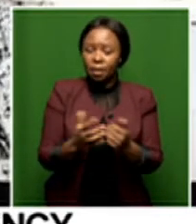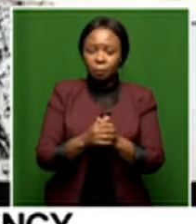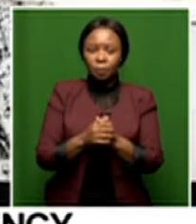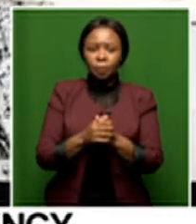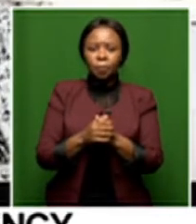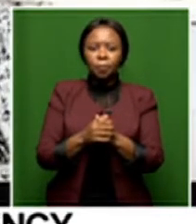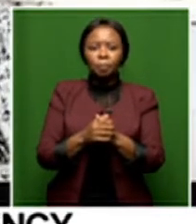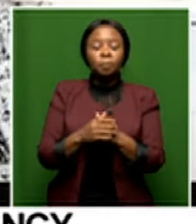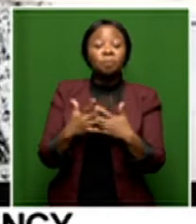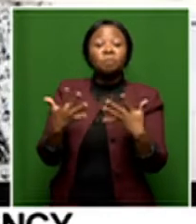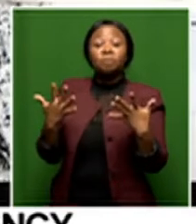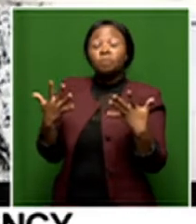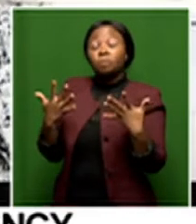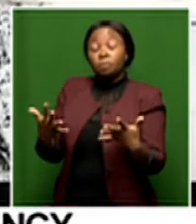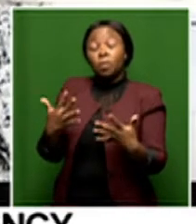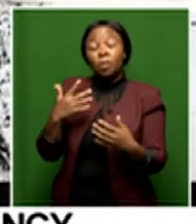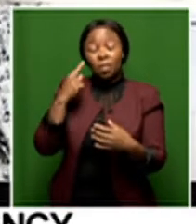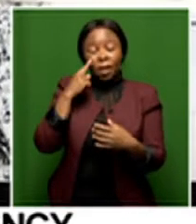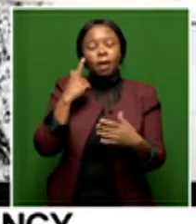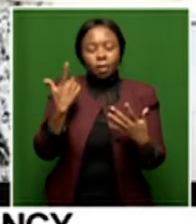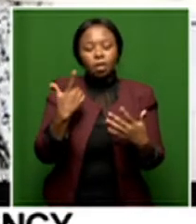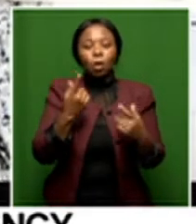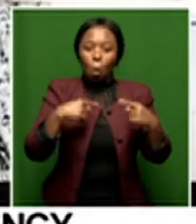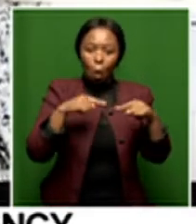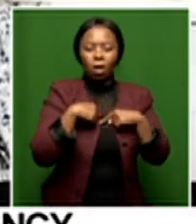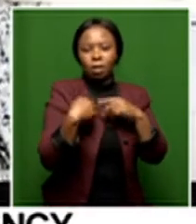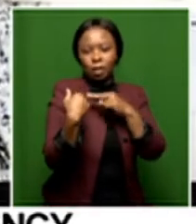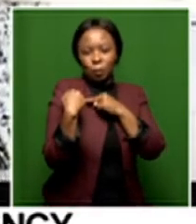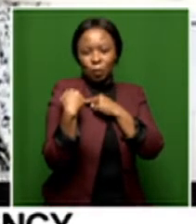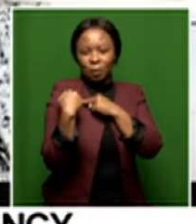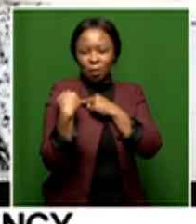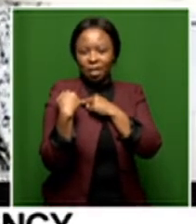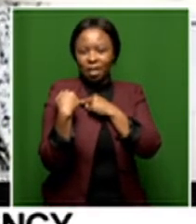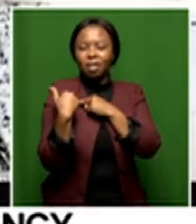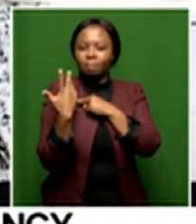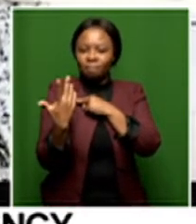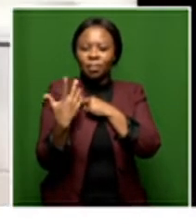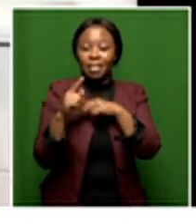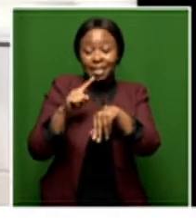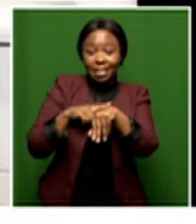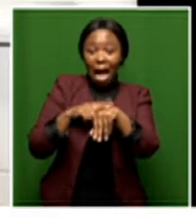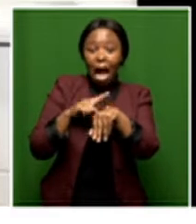Well, I think one thing that I think we've all got to take responsibility for is what happens over Easter.